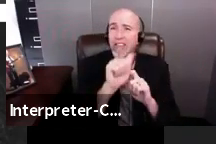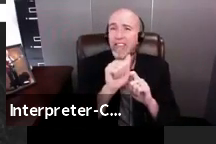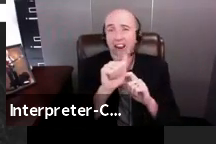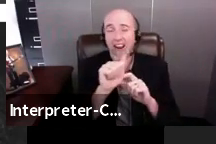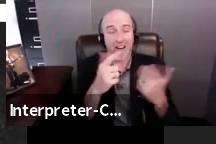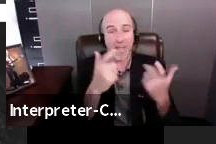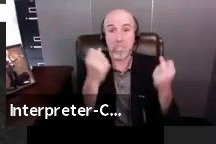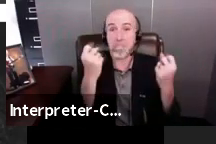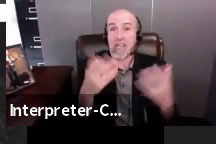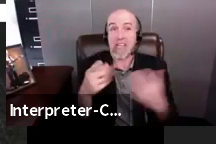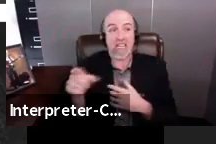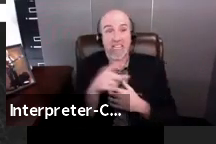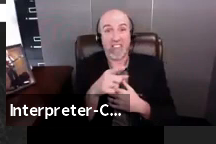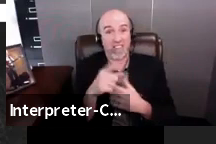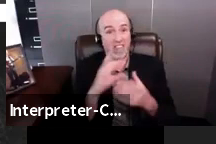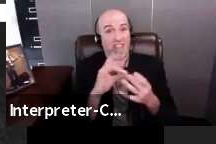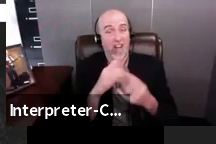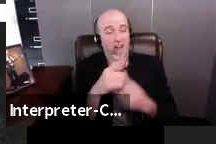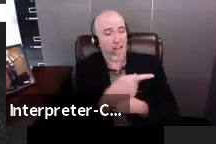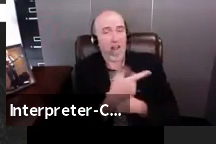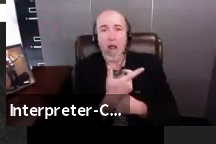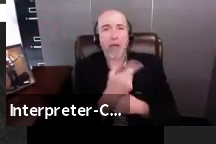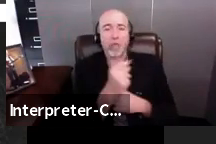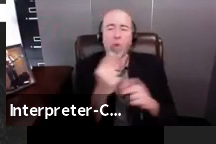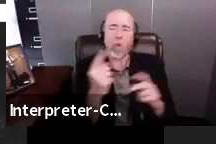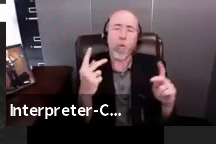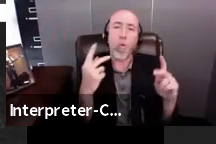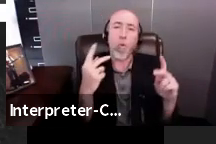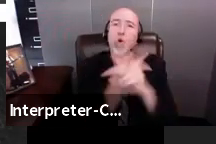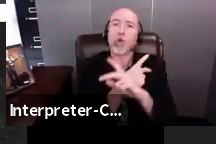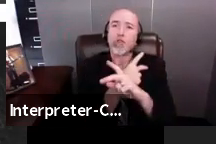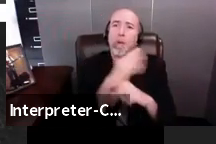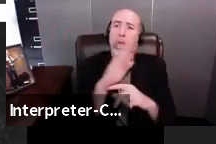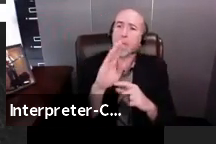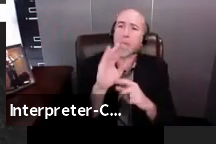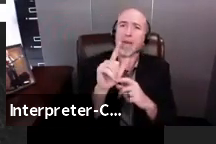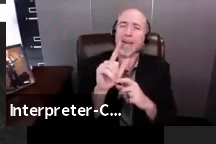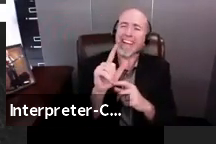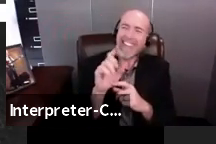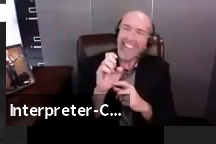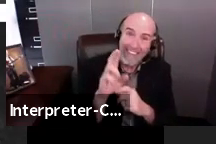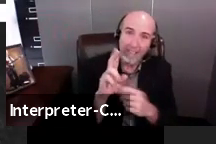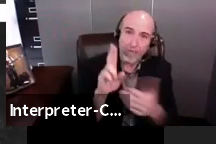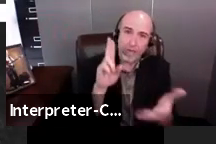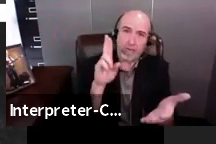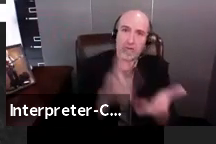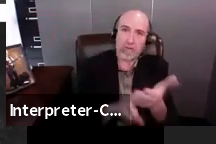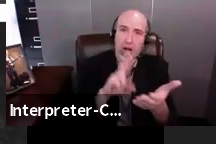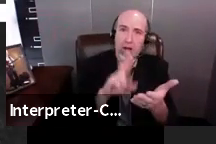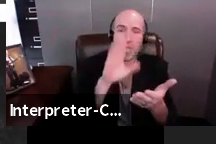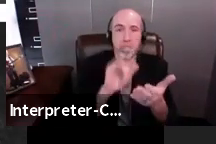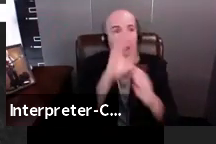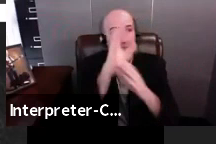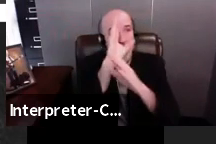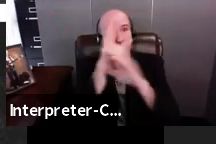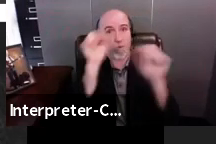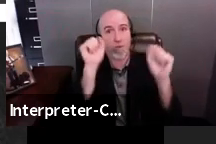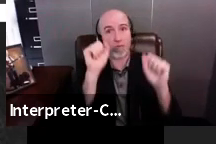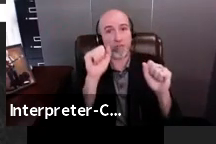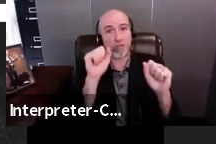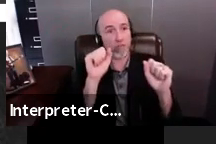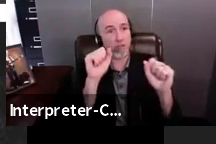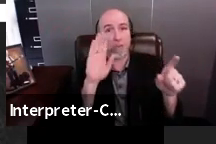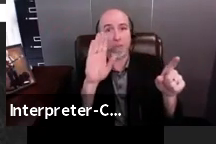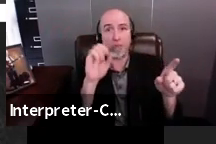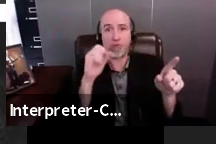many have said that it was the worst bill ever signed by President George H.W.